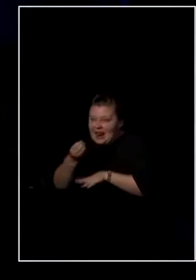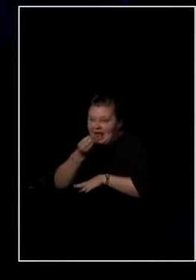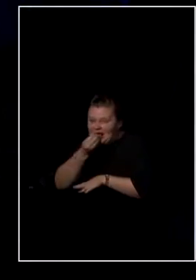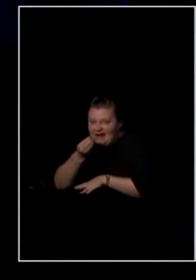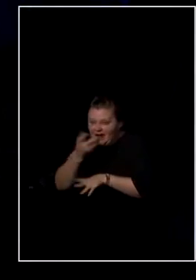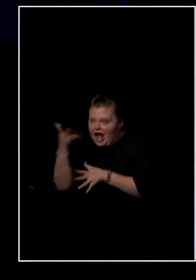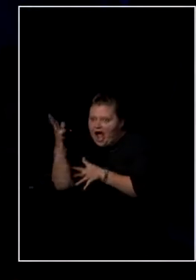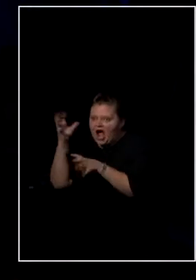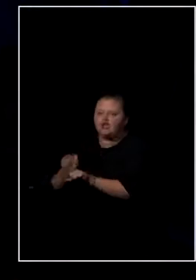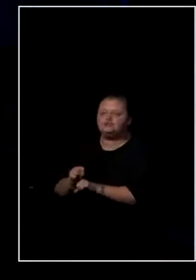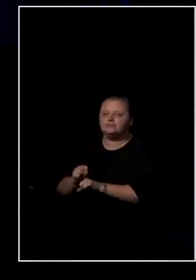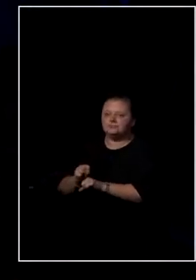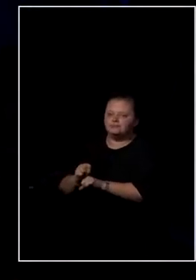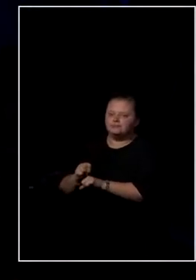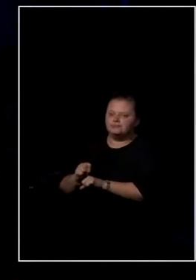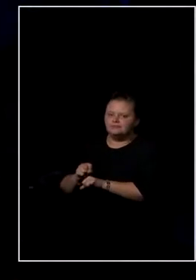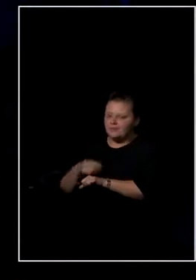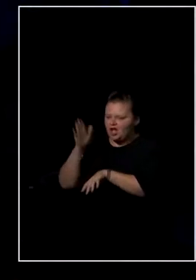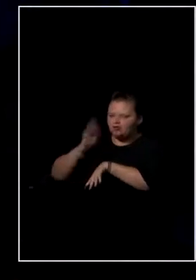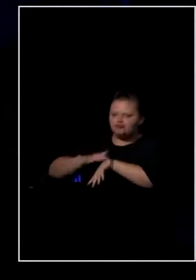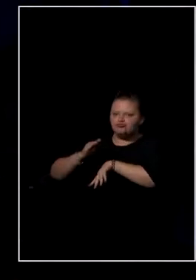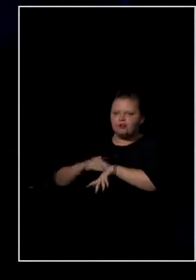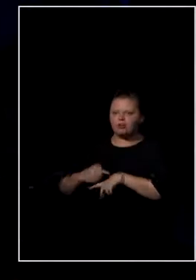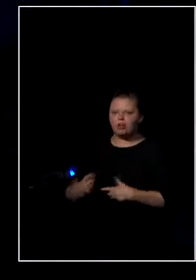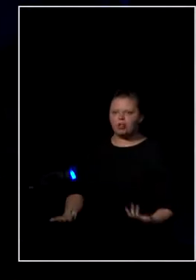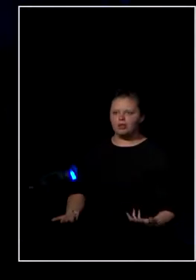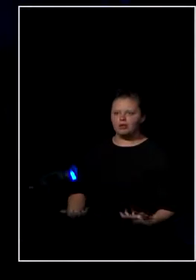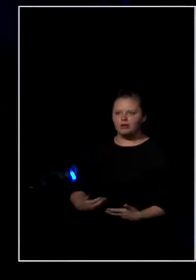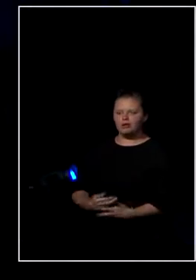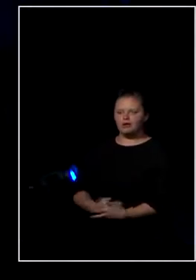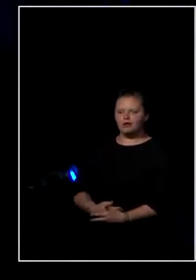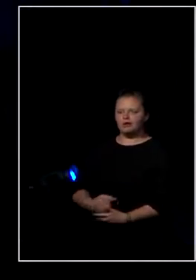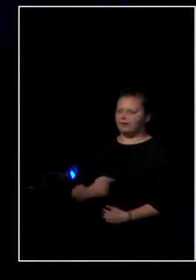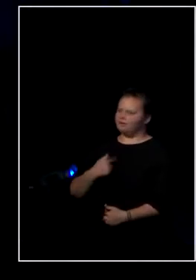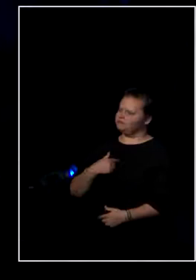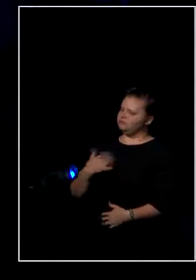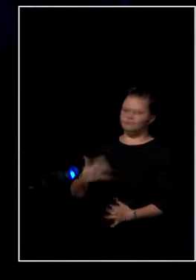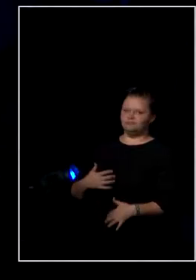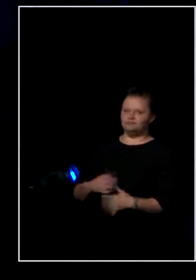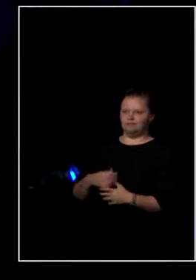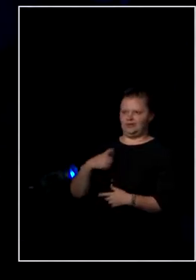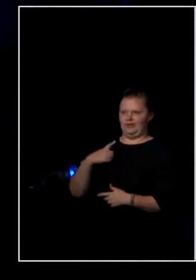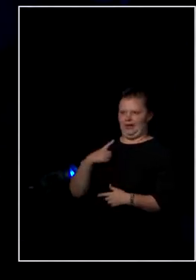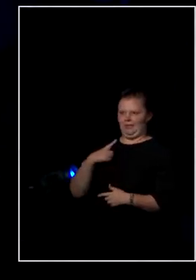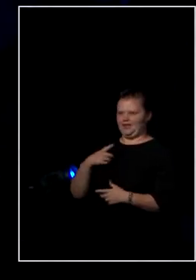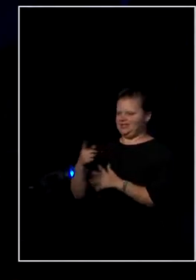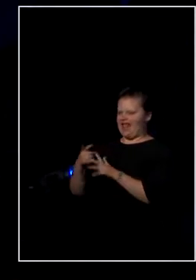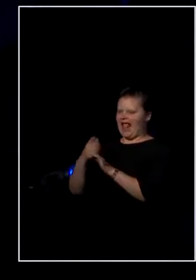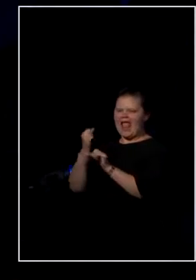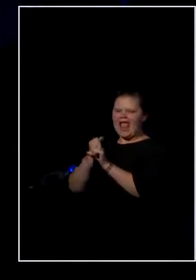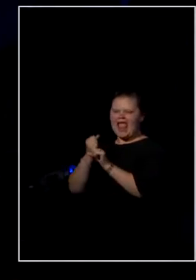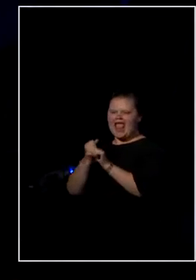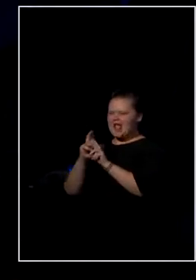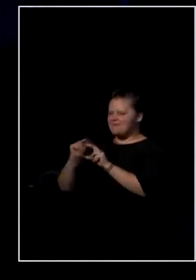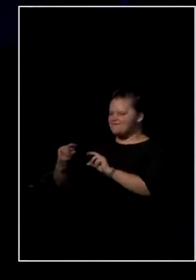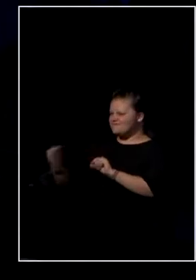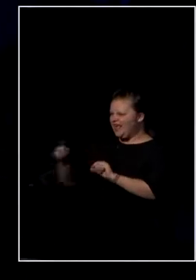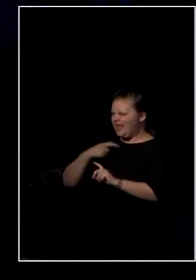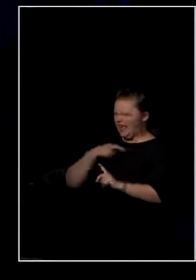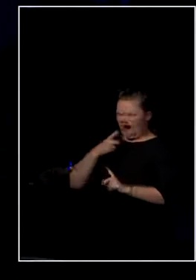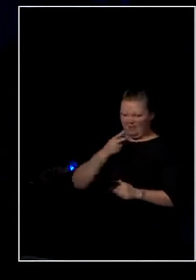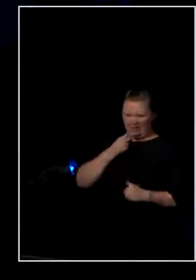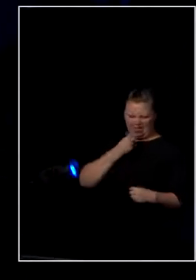I got caught, and I got into trouble for it. I did, because he used to get eggs and bacon, we used to get the horrible